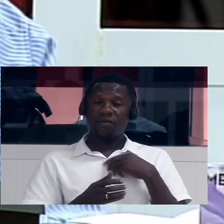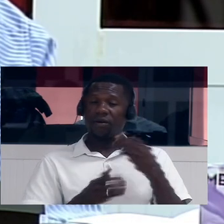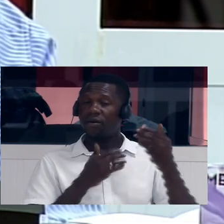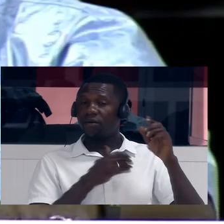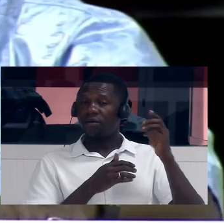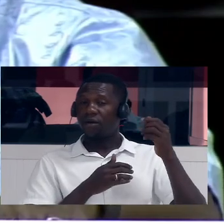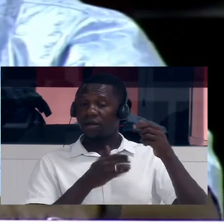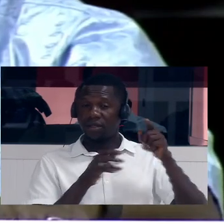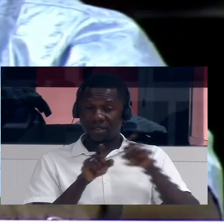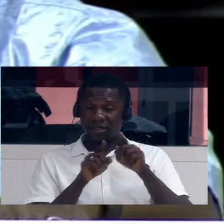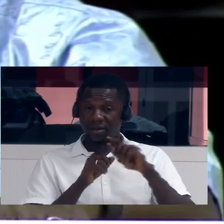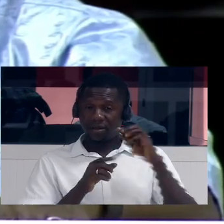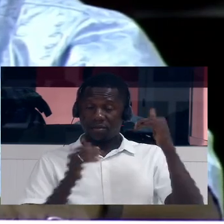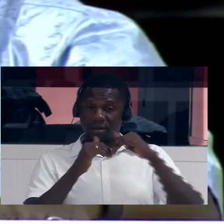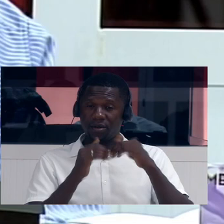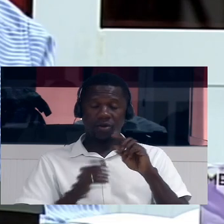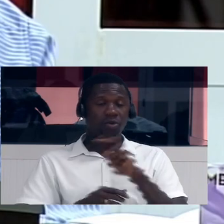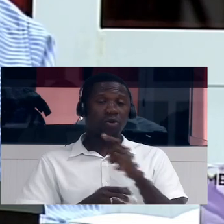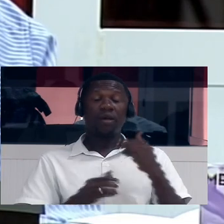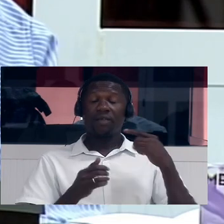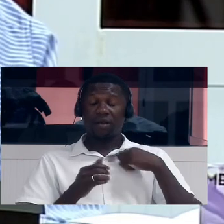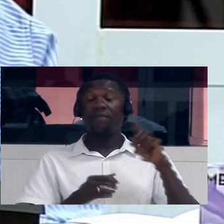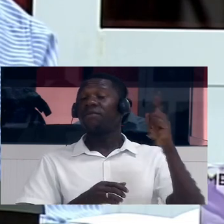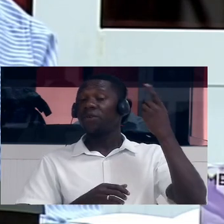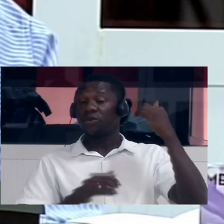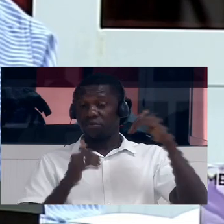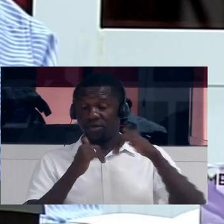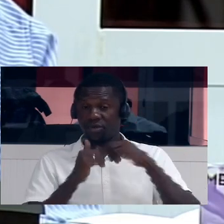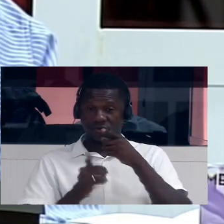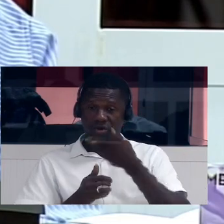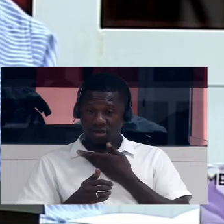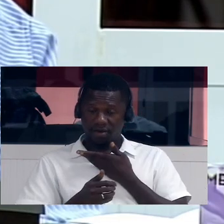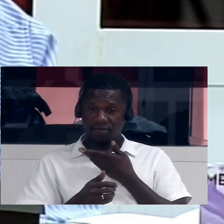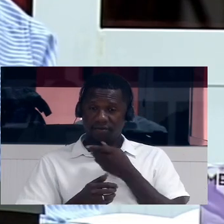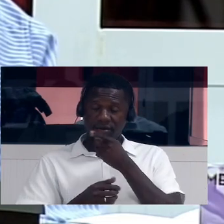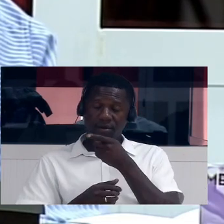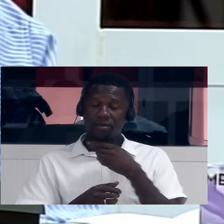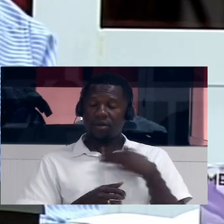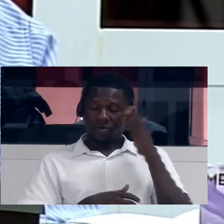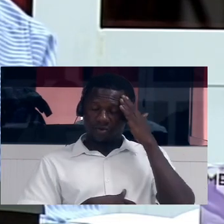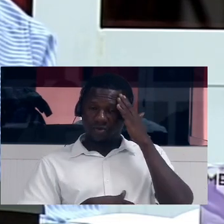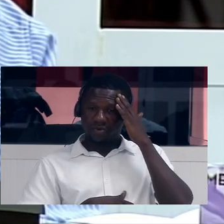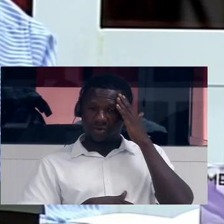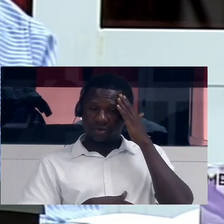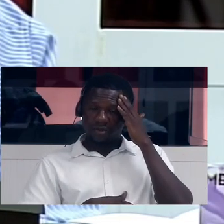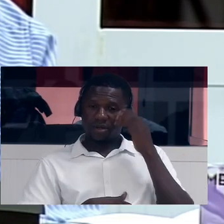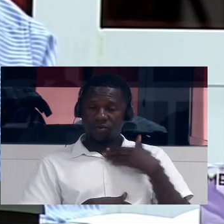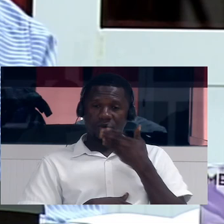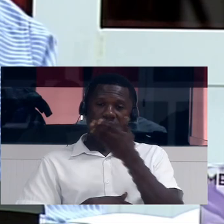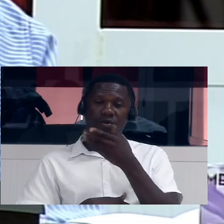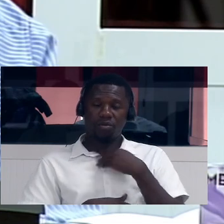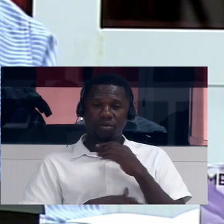were representatives of the NIA present? Now, I do know that I was there with my deputy